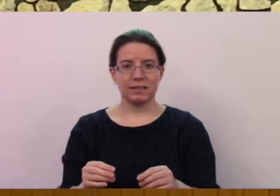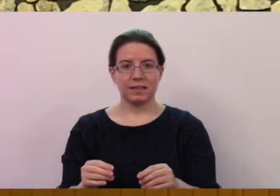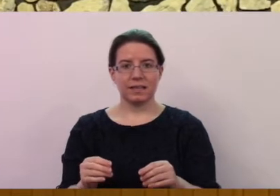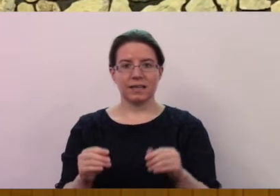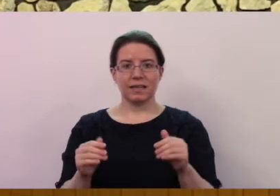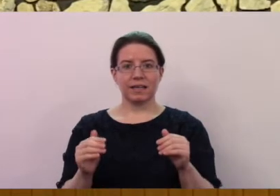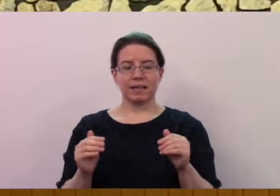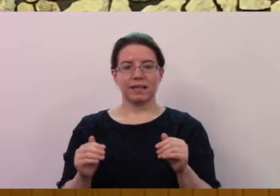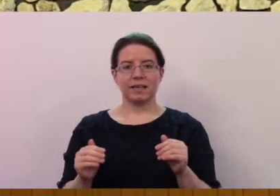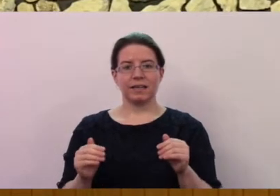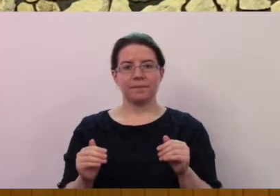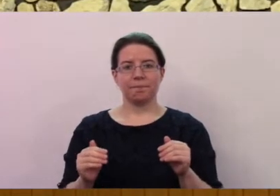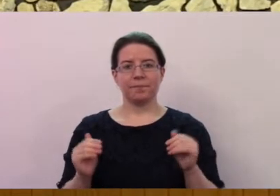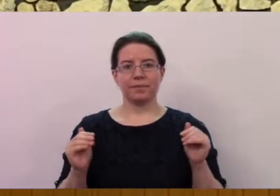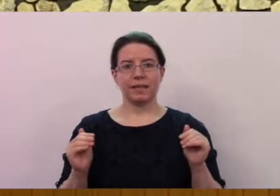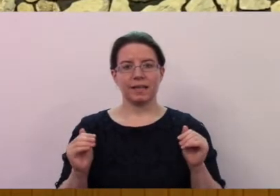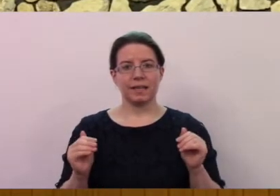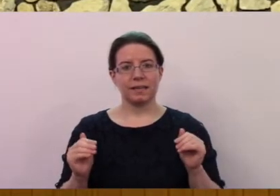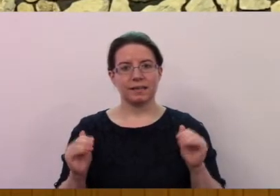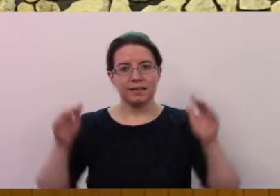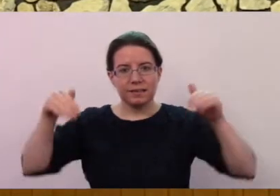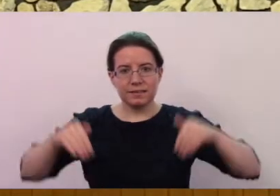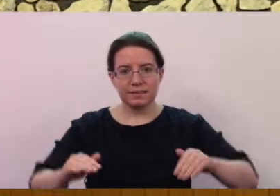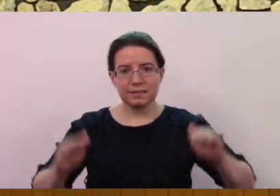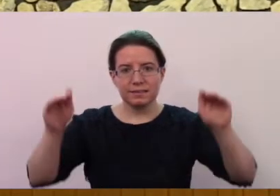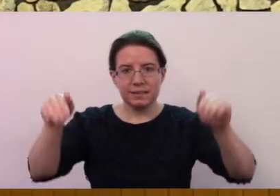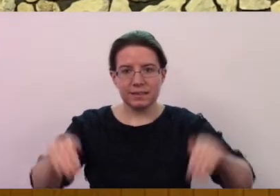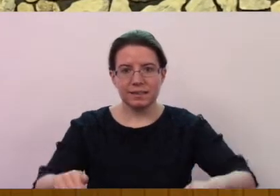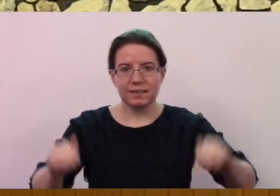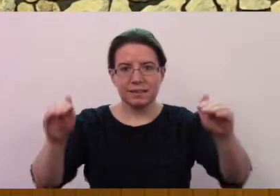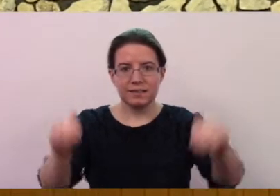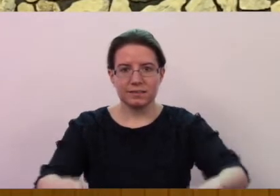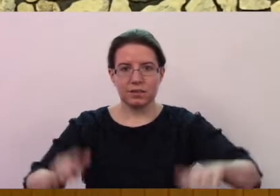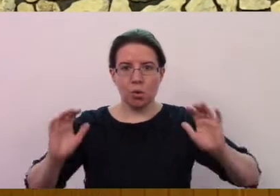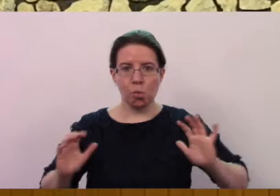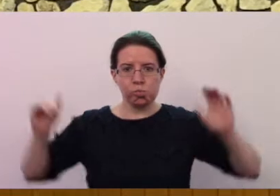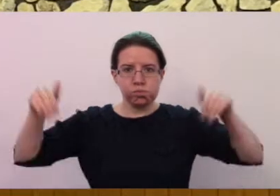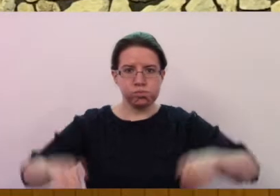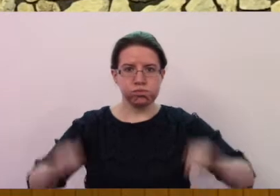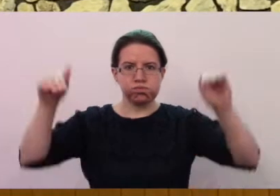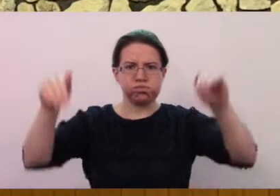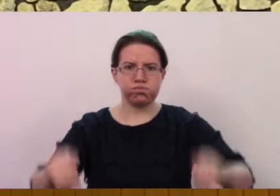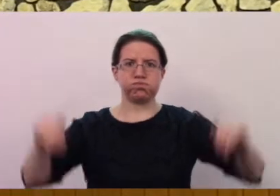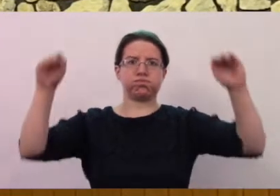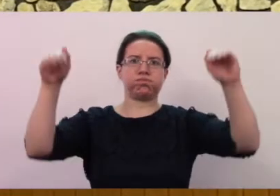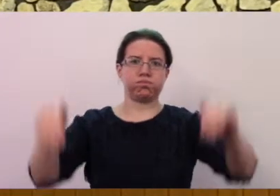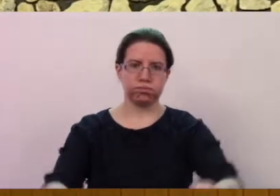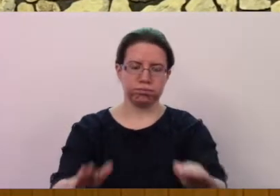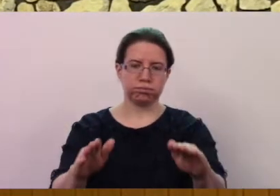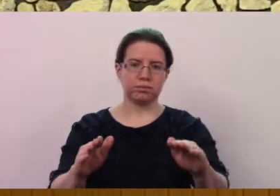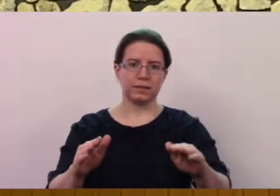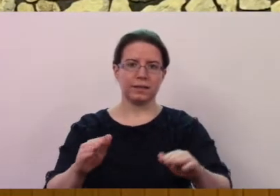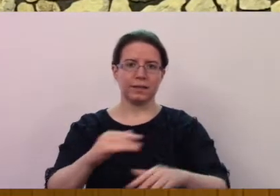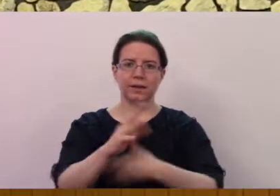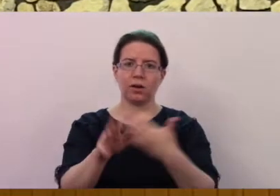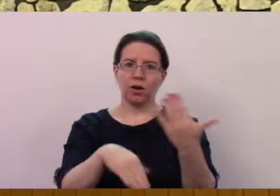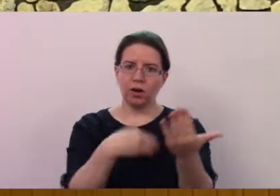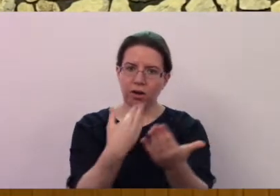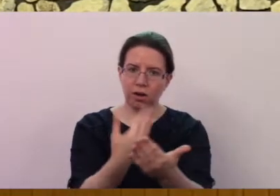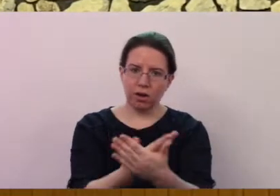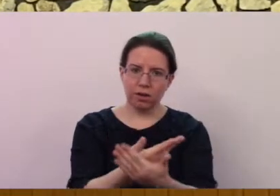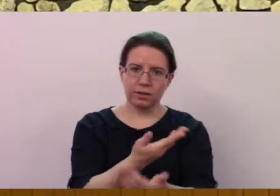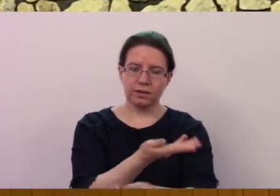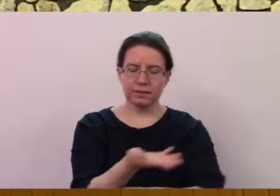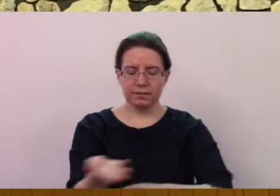roaring of the echo of and the foaming of the sea. All of these things, and you can look